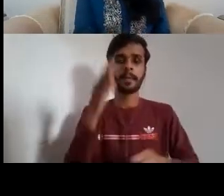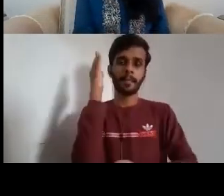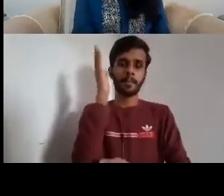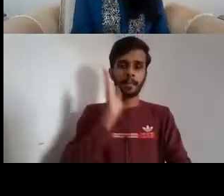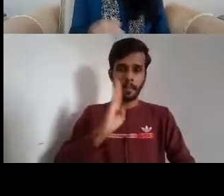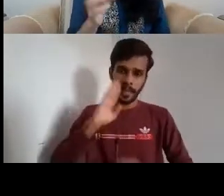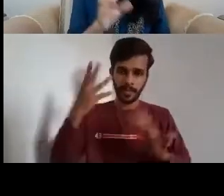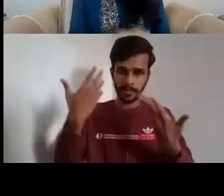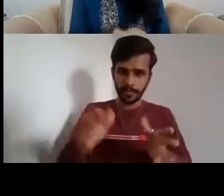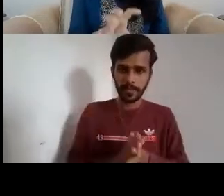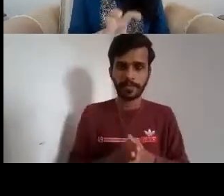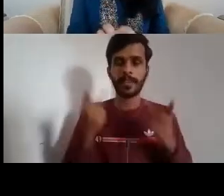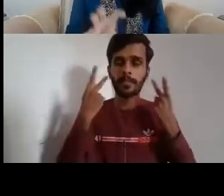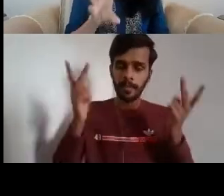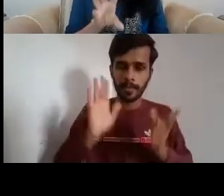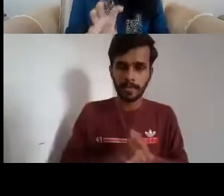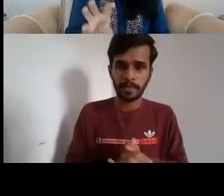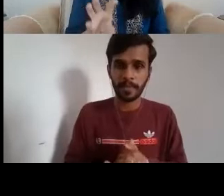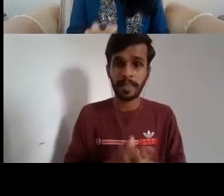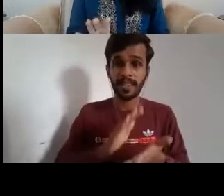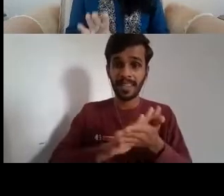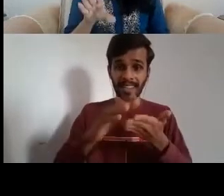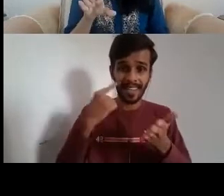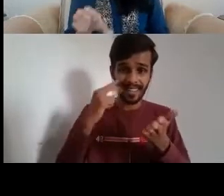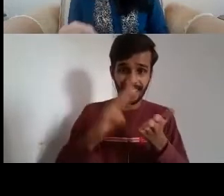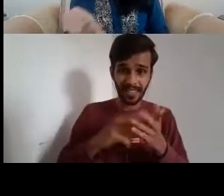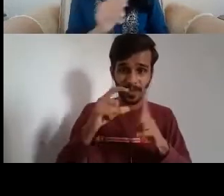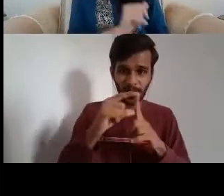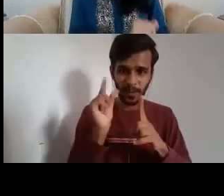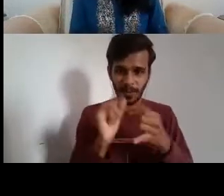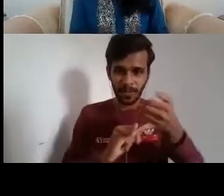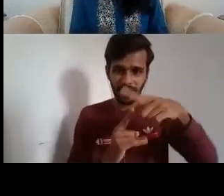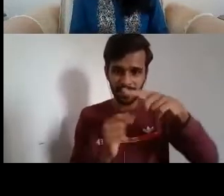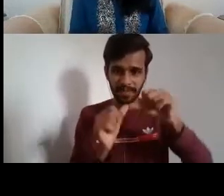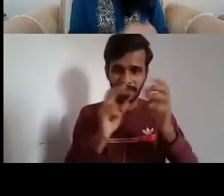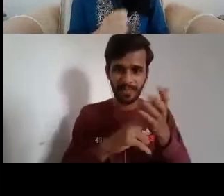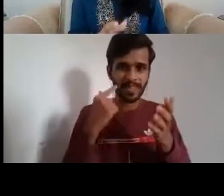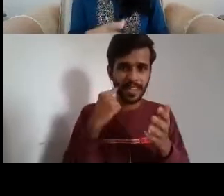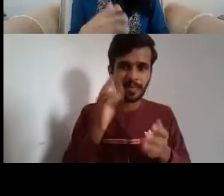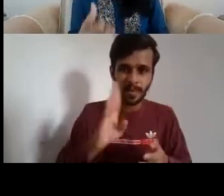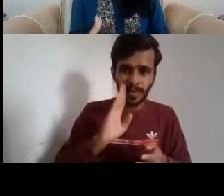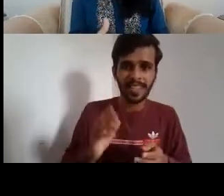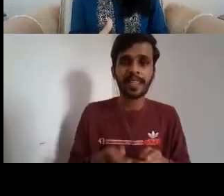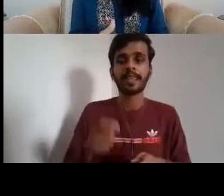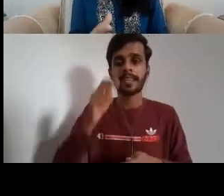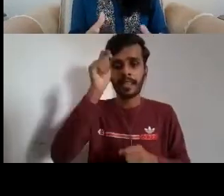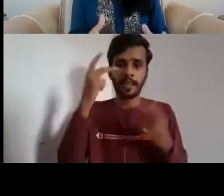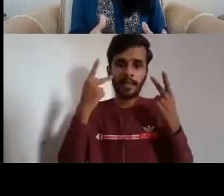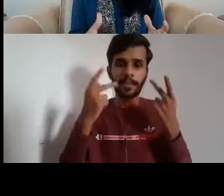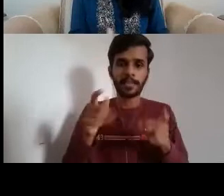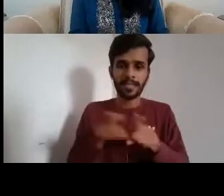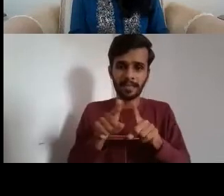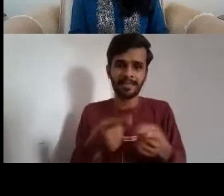Conversely, Hindustani music also found its way into English drawing rooms in the form of compositions